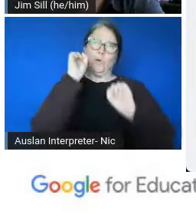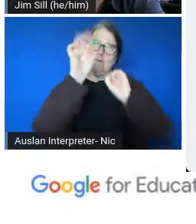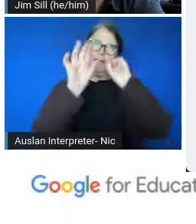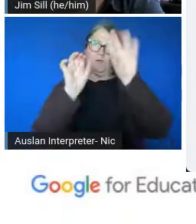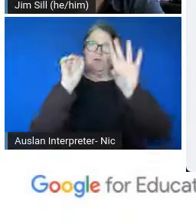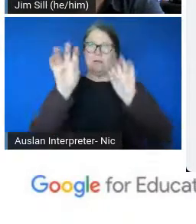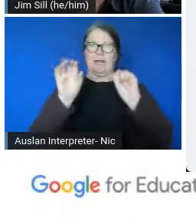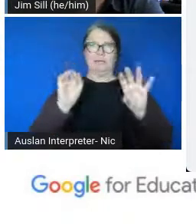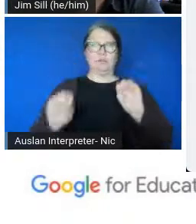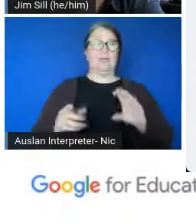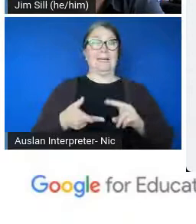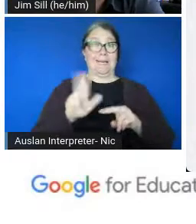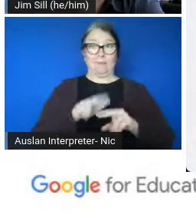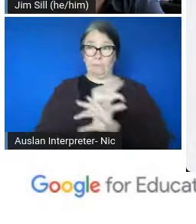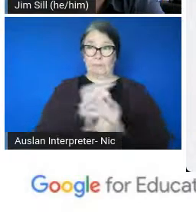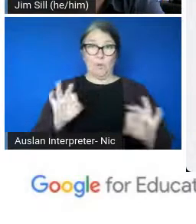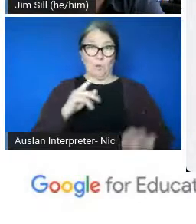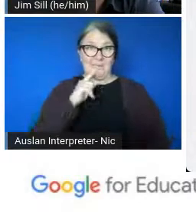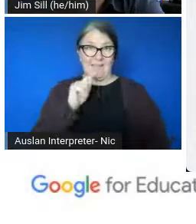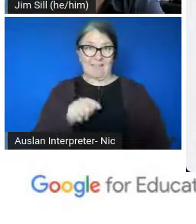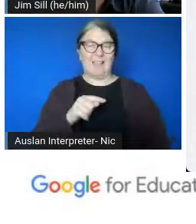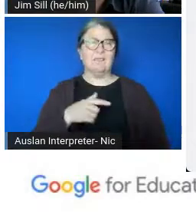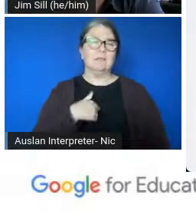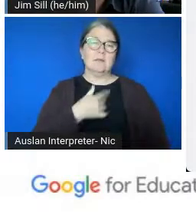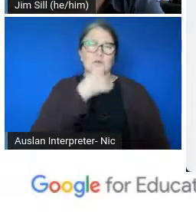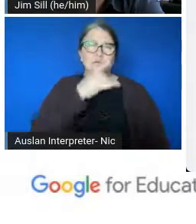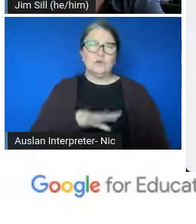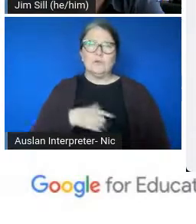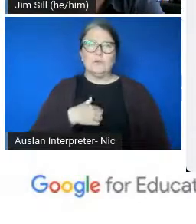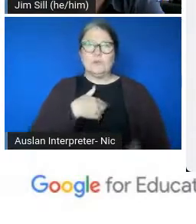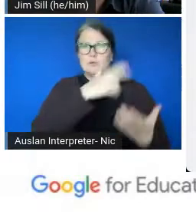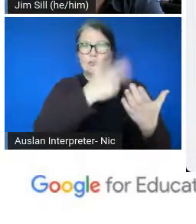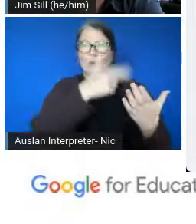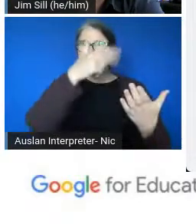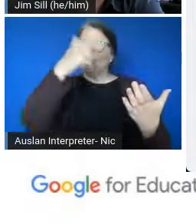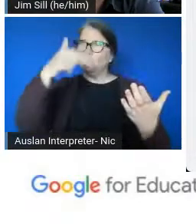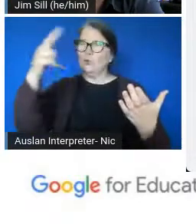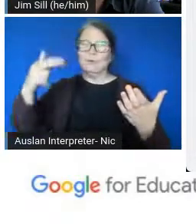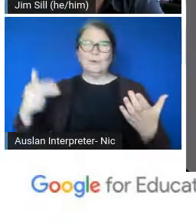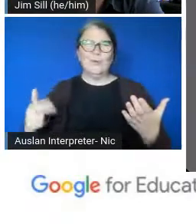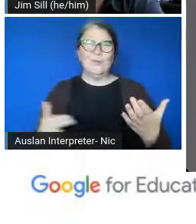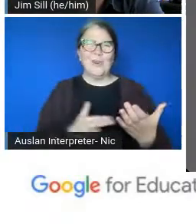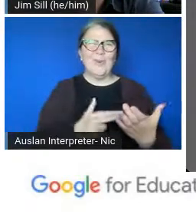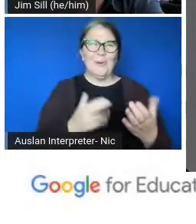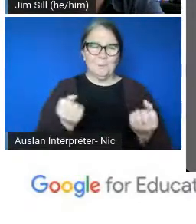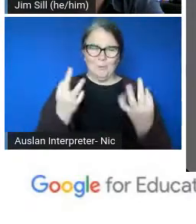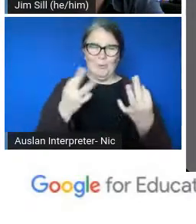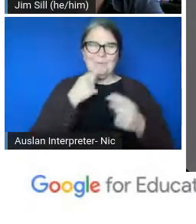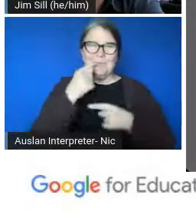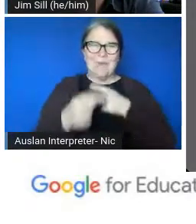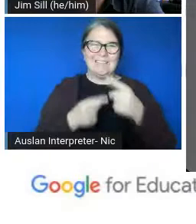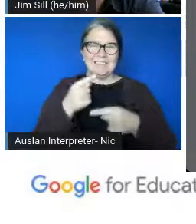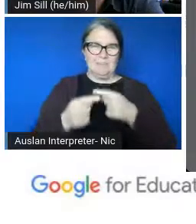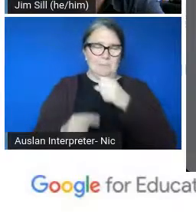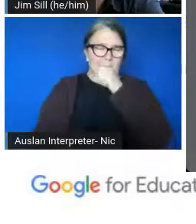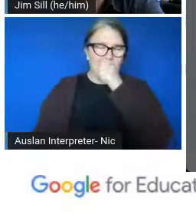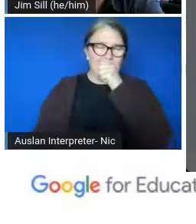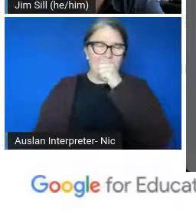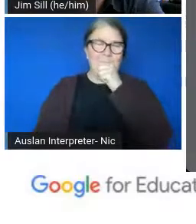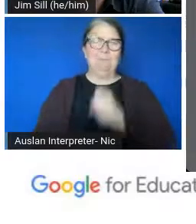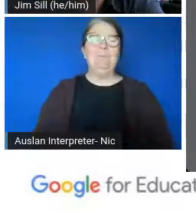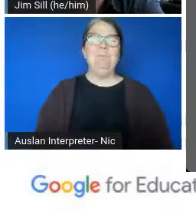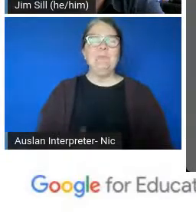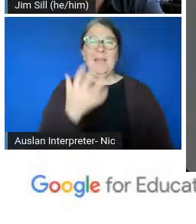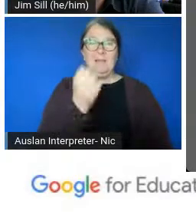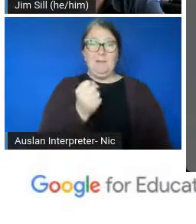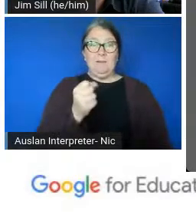whole time putting rainbows on everything. So you can put images behind as well. And then you've got this